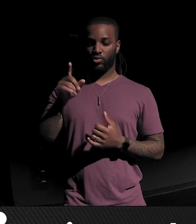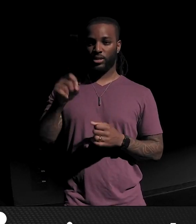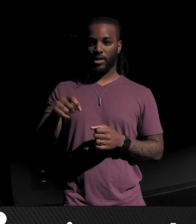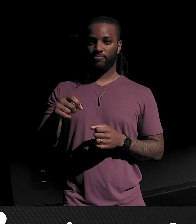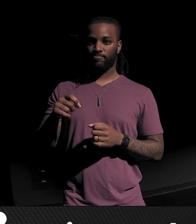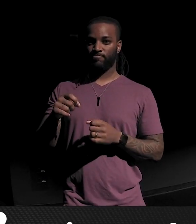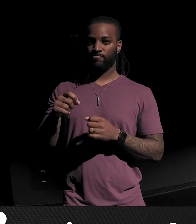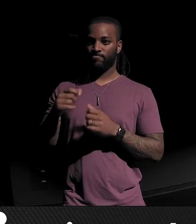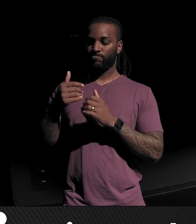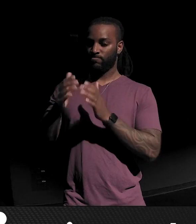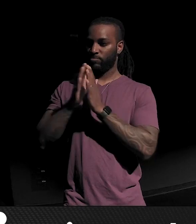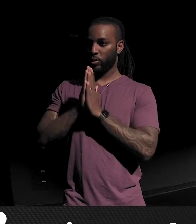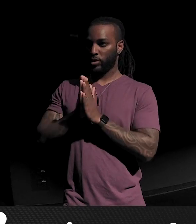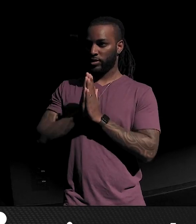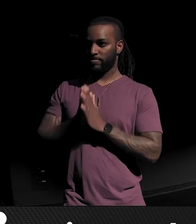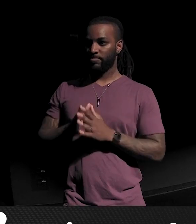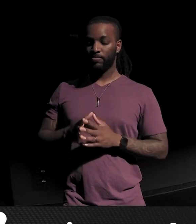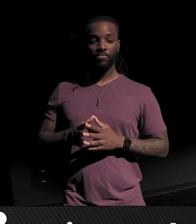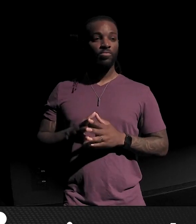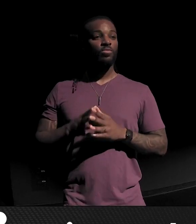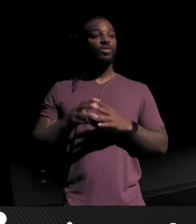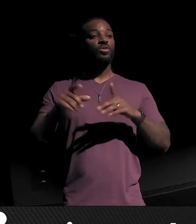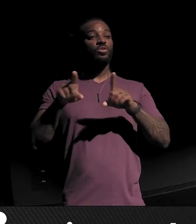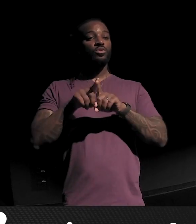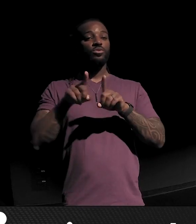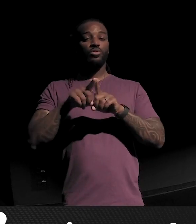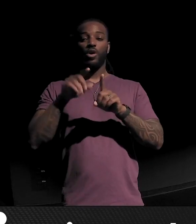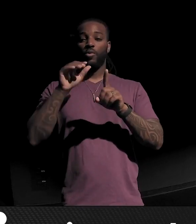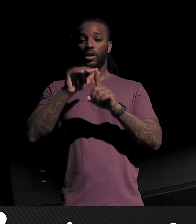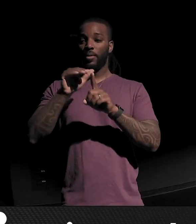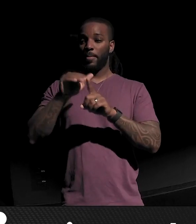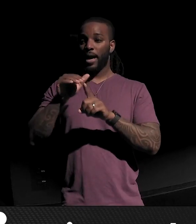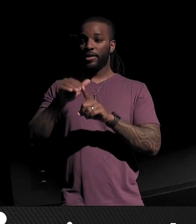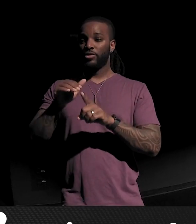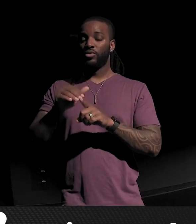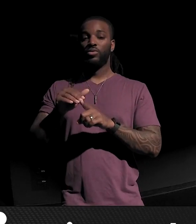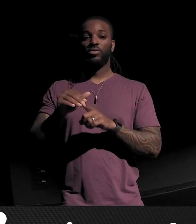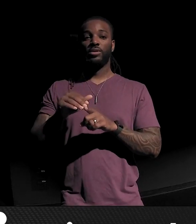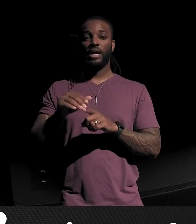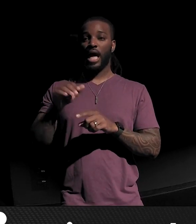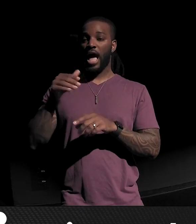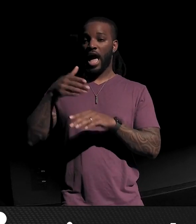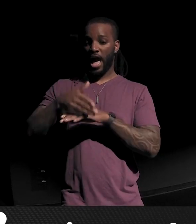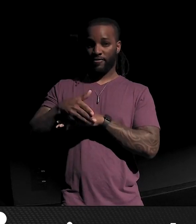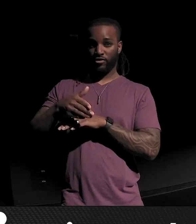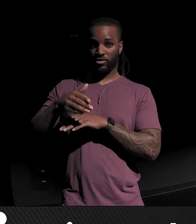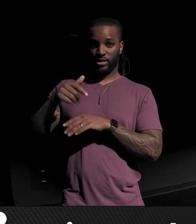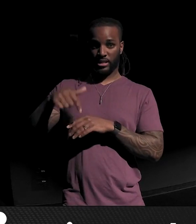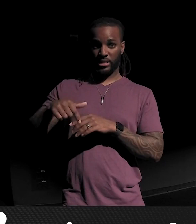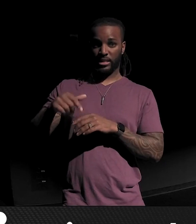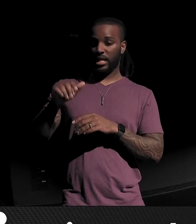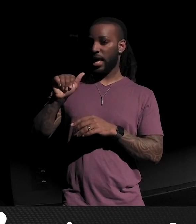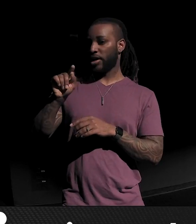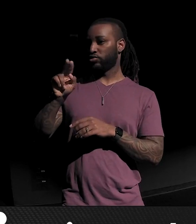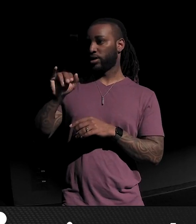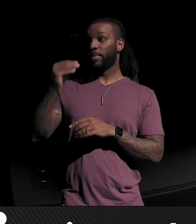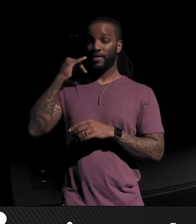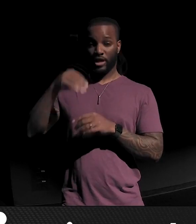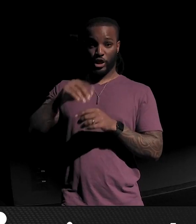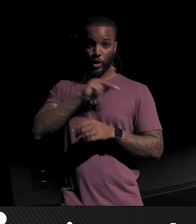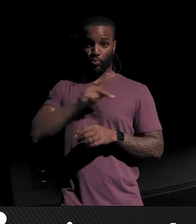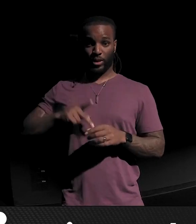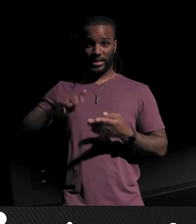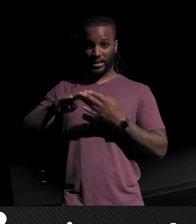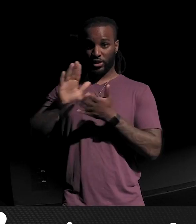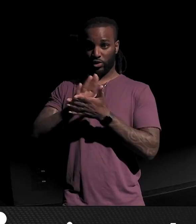worship. I also want to remind you that in the atrium, you'll have a chance, especially if you're in the Princeton City Schools, to interact